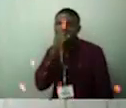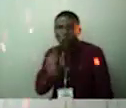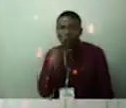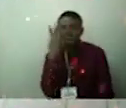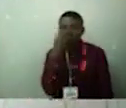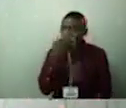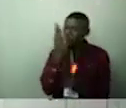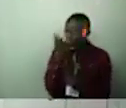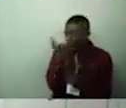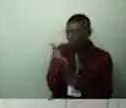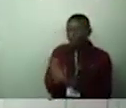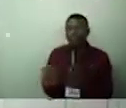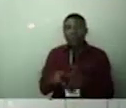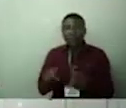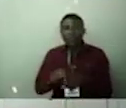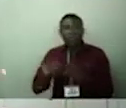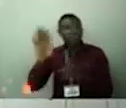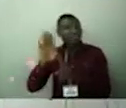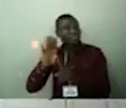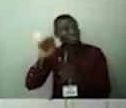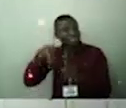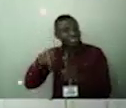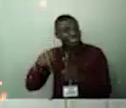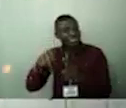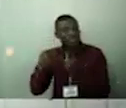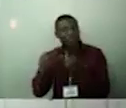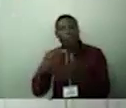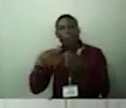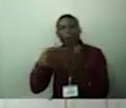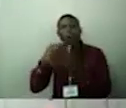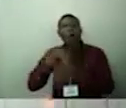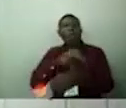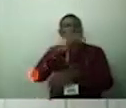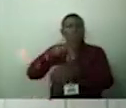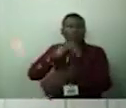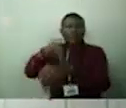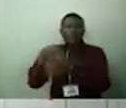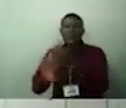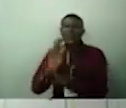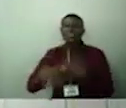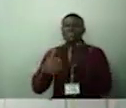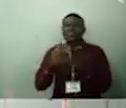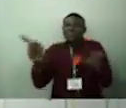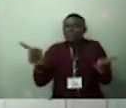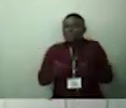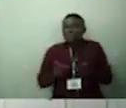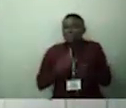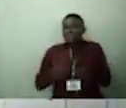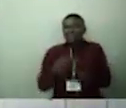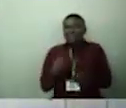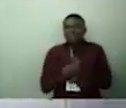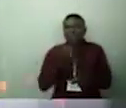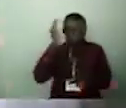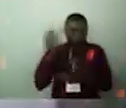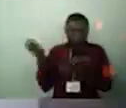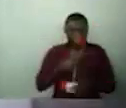God. The city also needs the nations. And God has given us a place that will bring